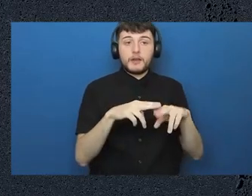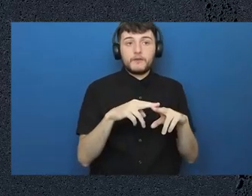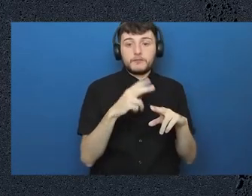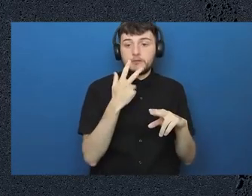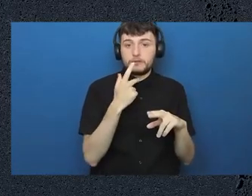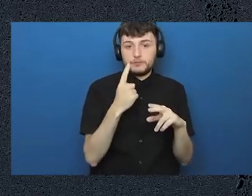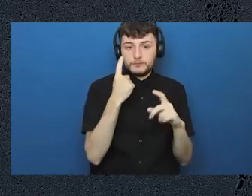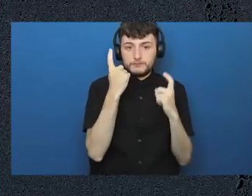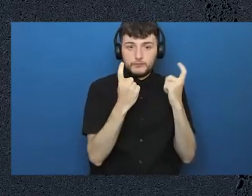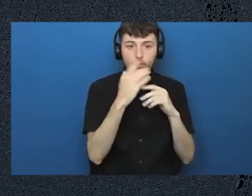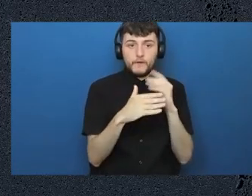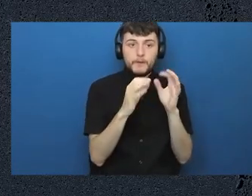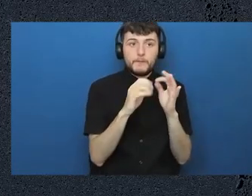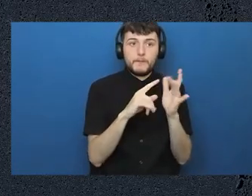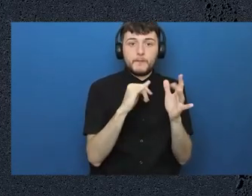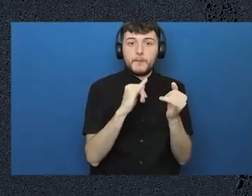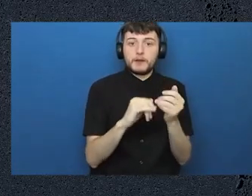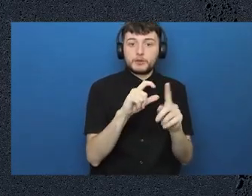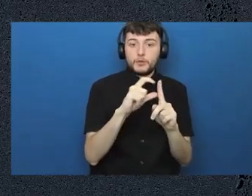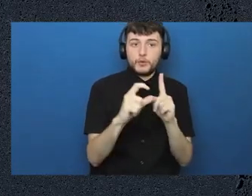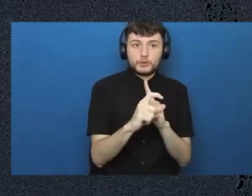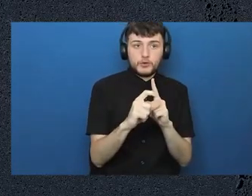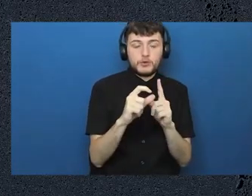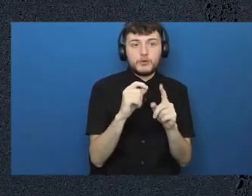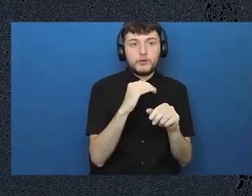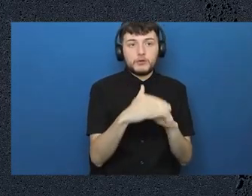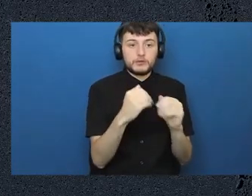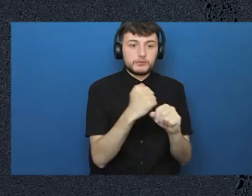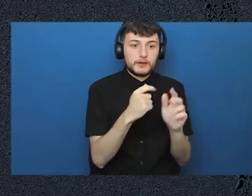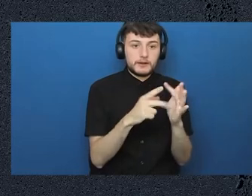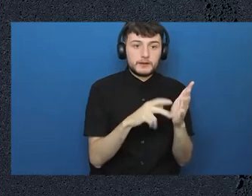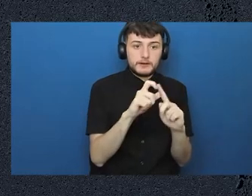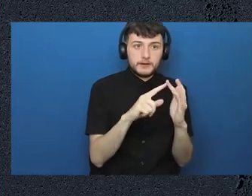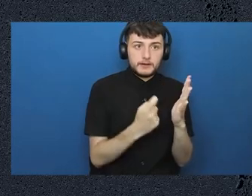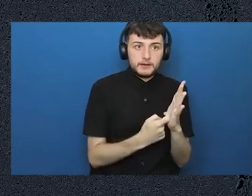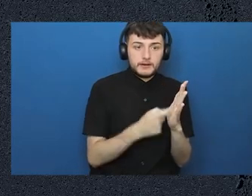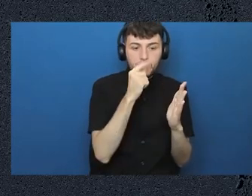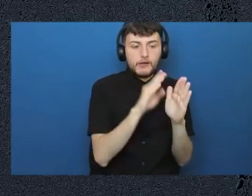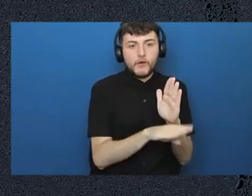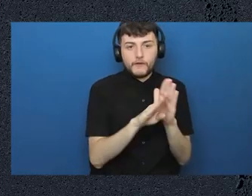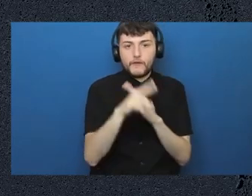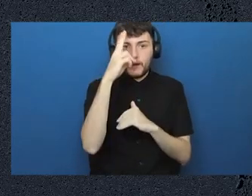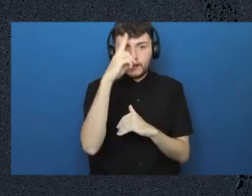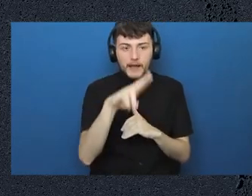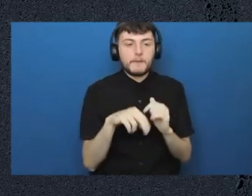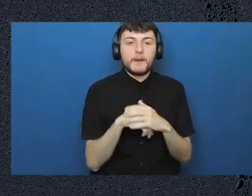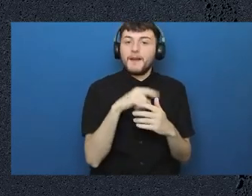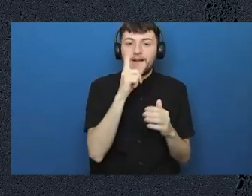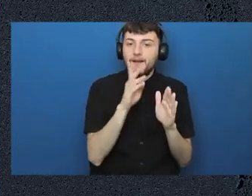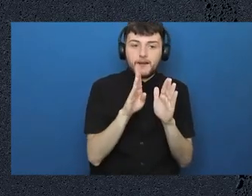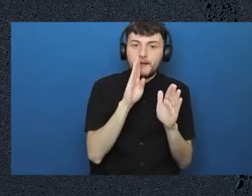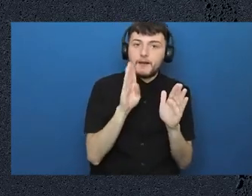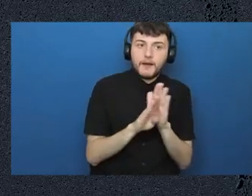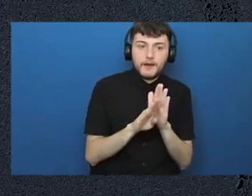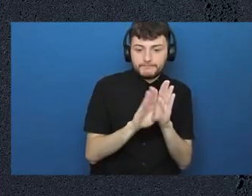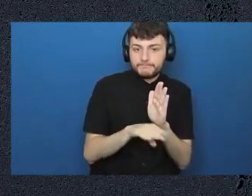on cultural and gender, and you can hide names. You can't hide experience. Okay, it's a double-edged sword.